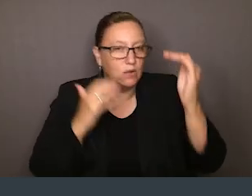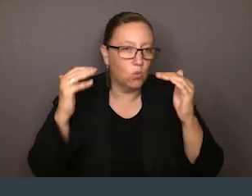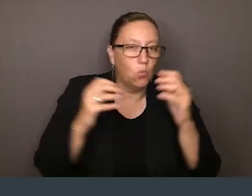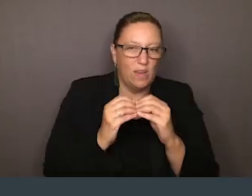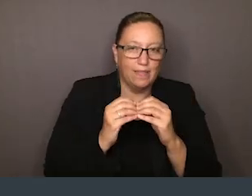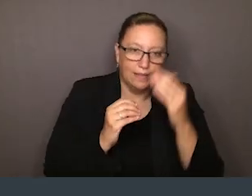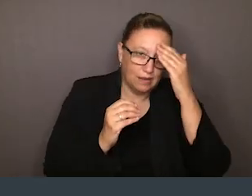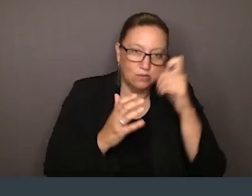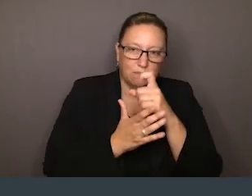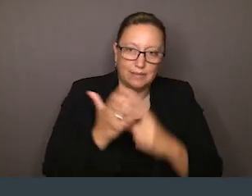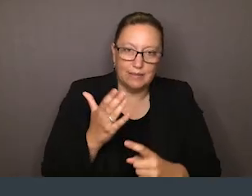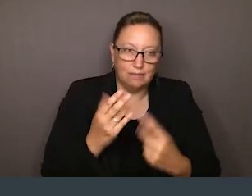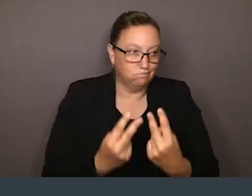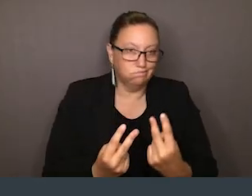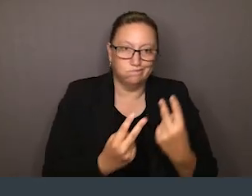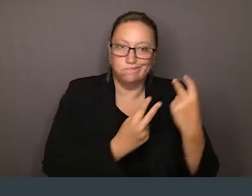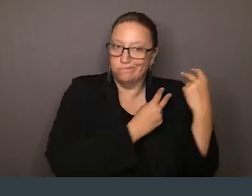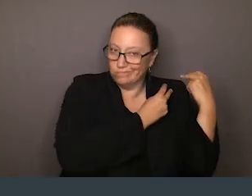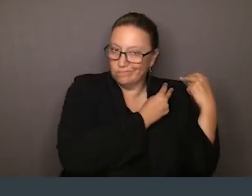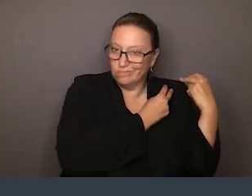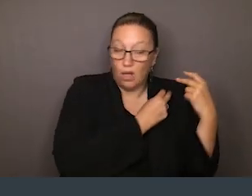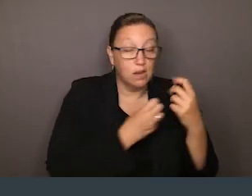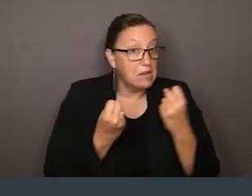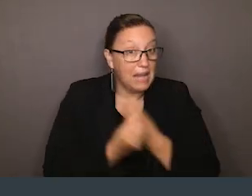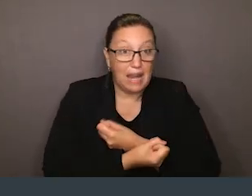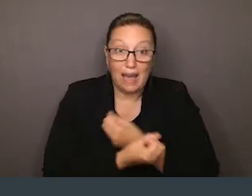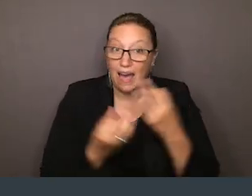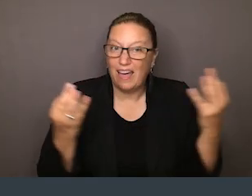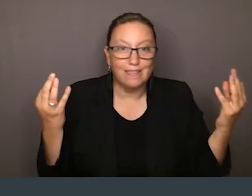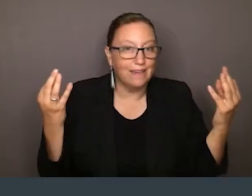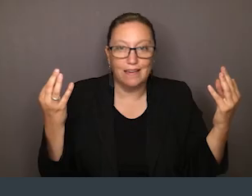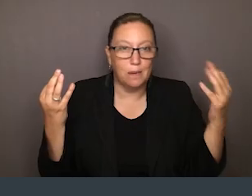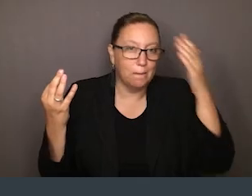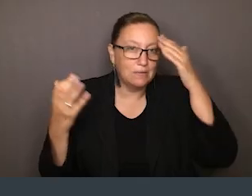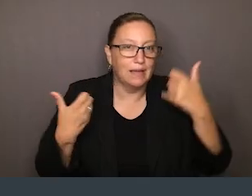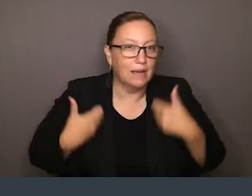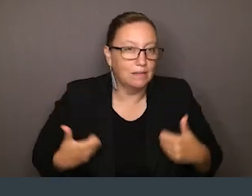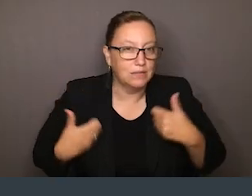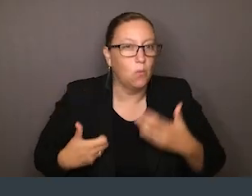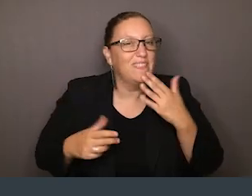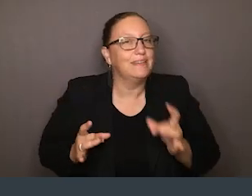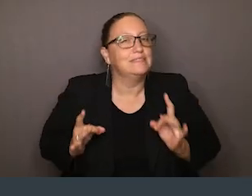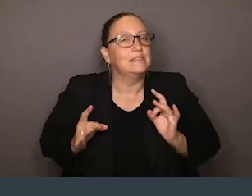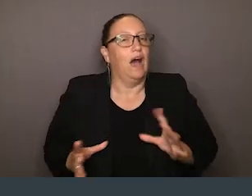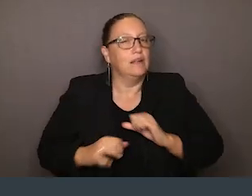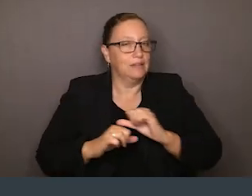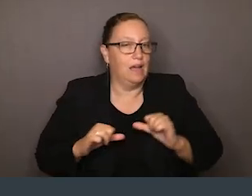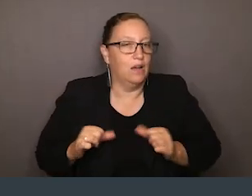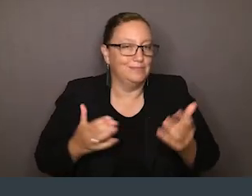and adults with intellectual disability who had no recorded mental illness onset at the baseline period when they entered our